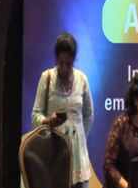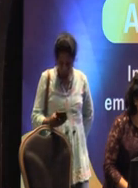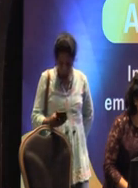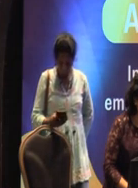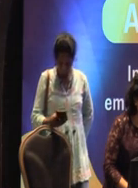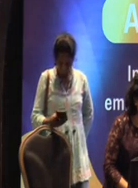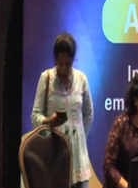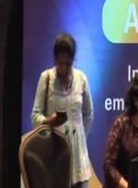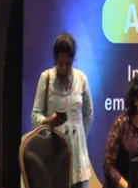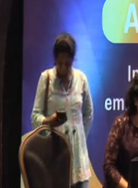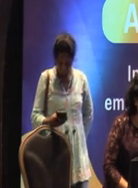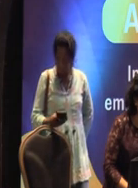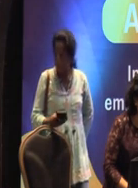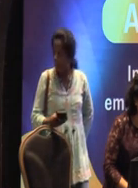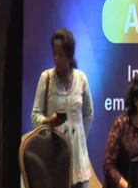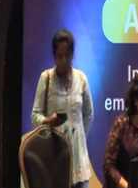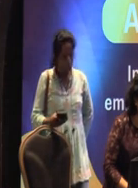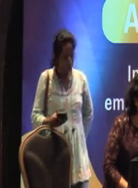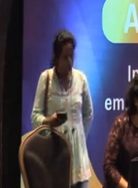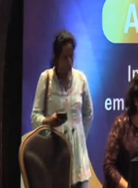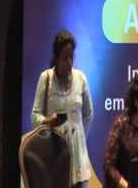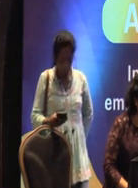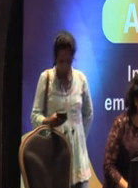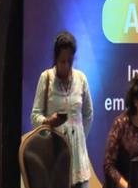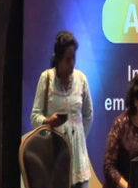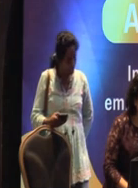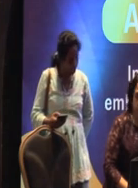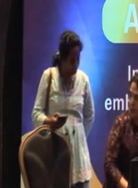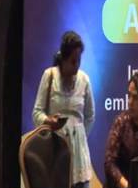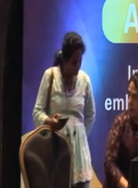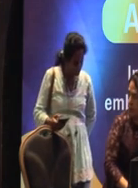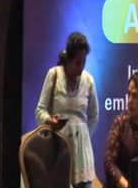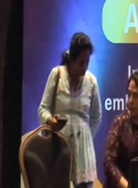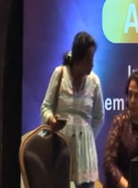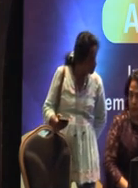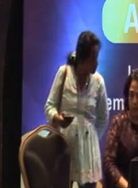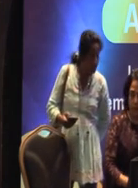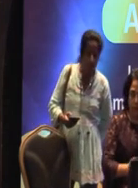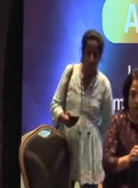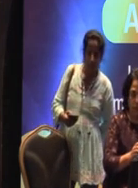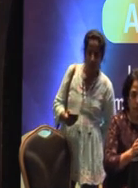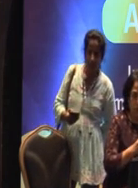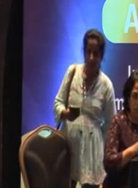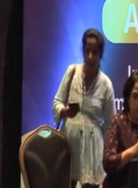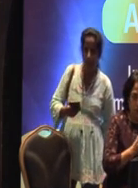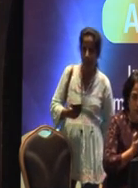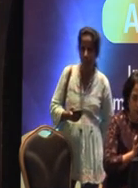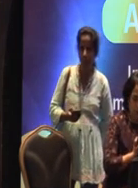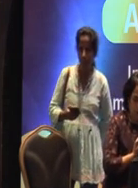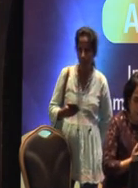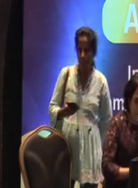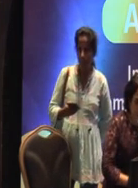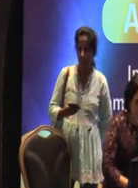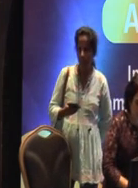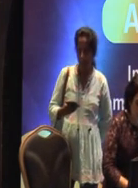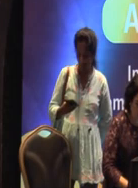that will help you to remain away from all the diseases and it will help you feel more energetic and also help you